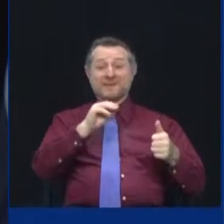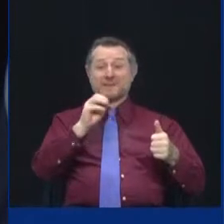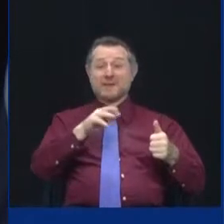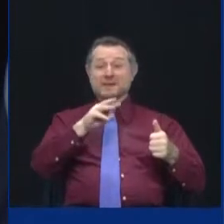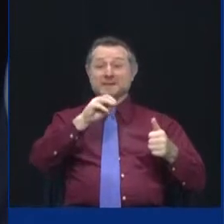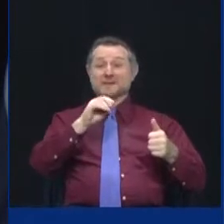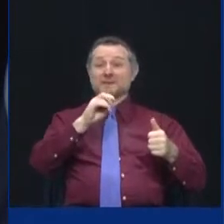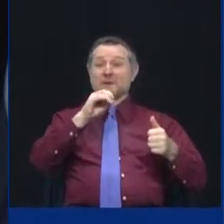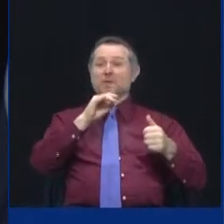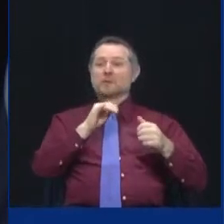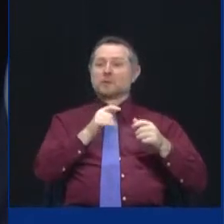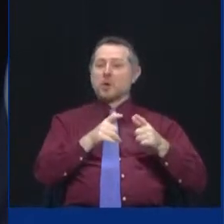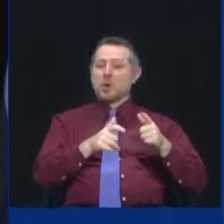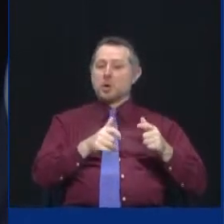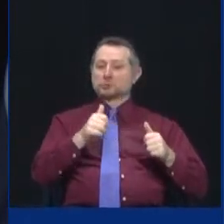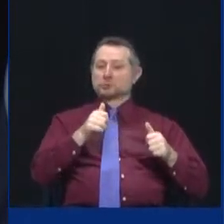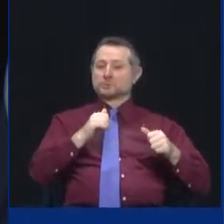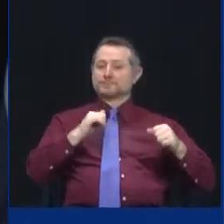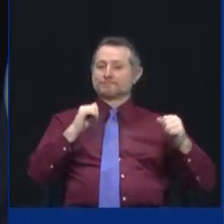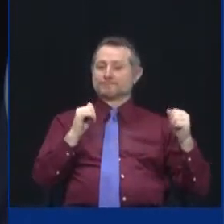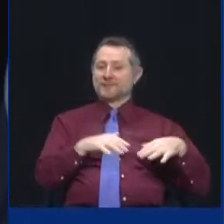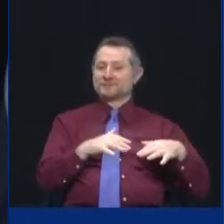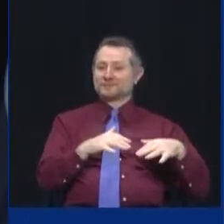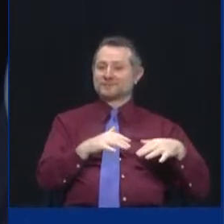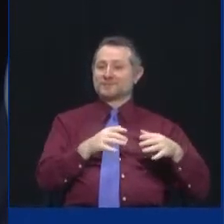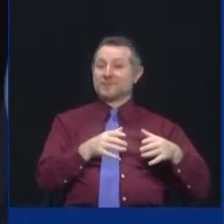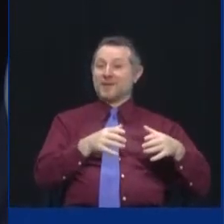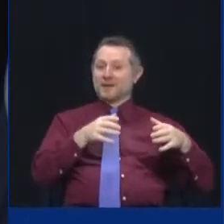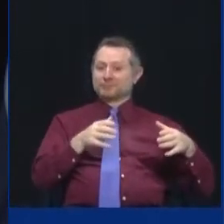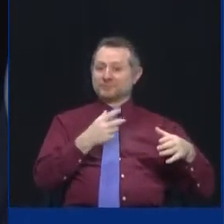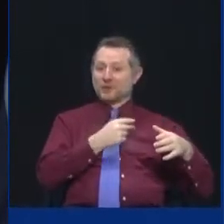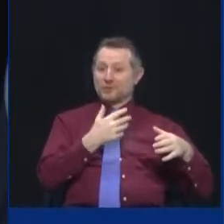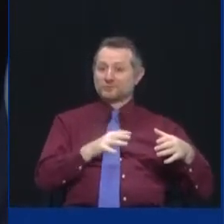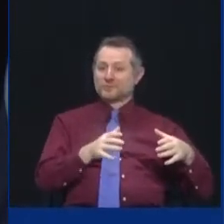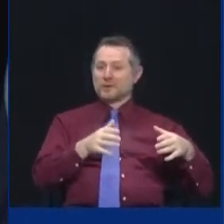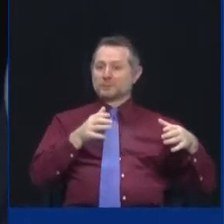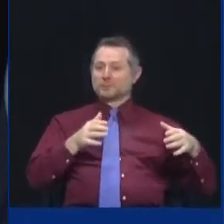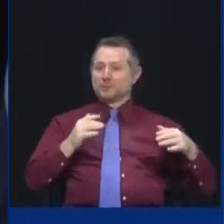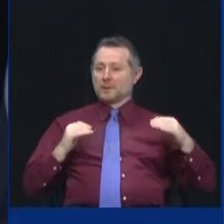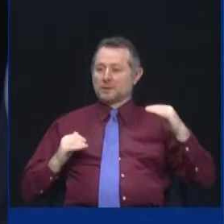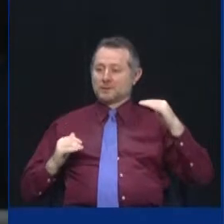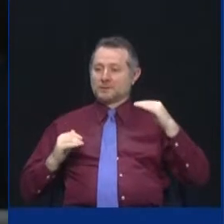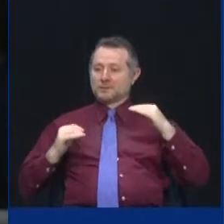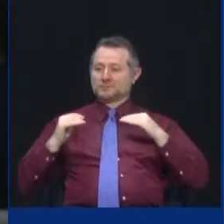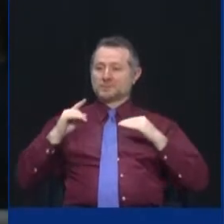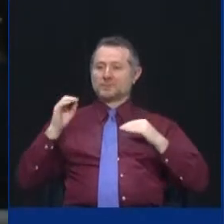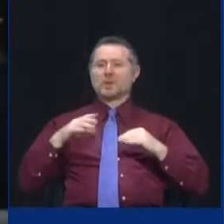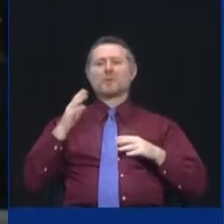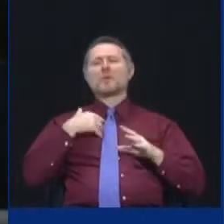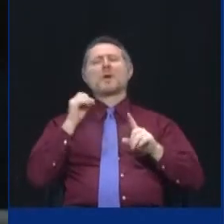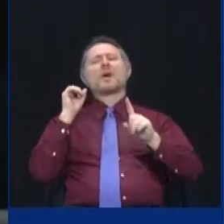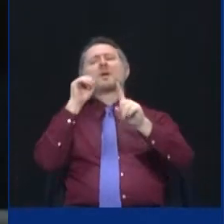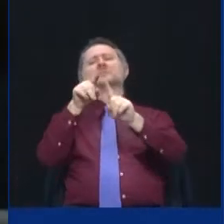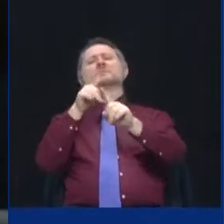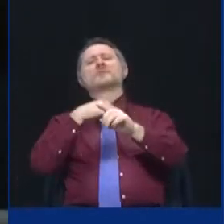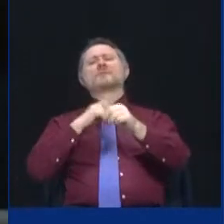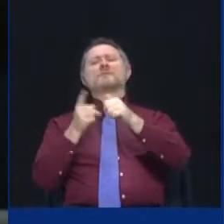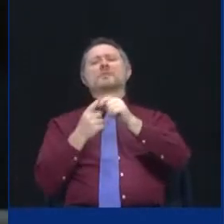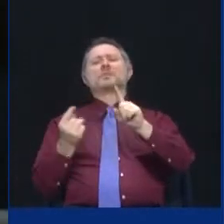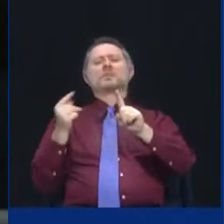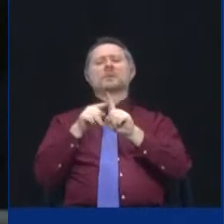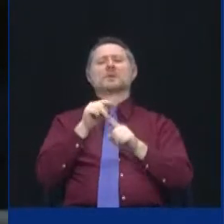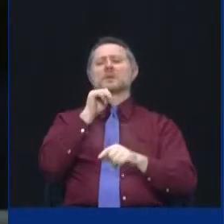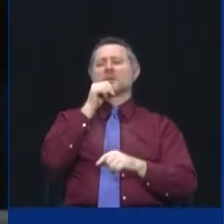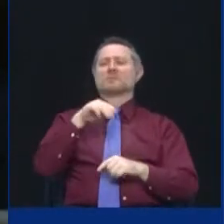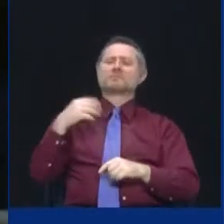vaccinated population, you're going to get closer and closer to 100%. If I could go back to the original question, why not release the county fair